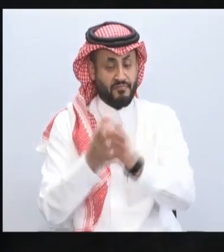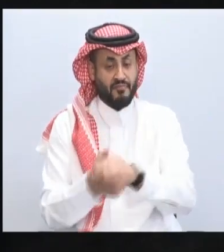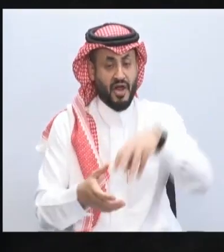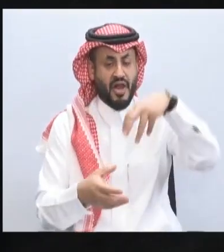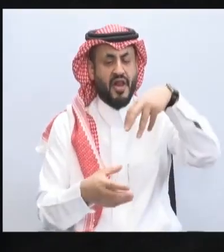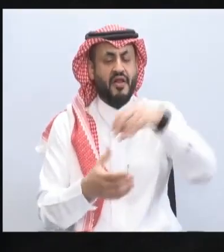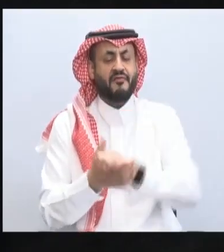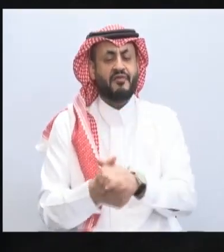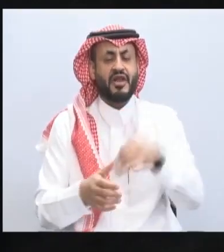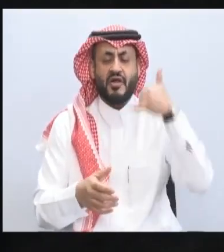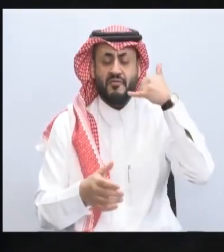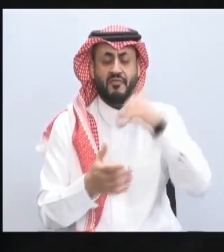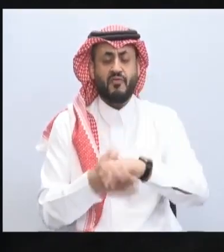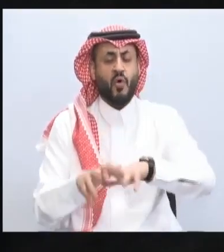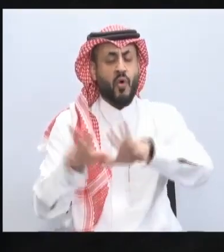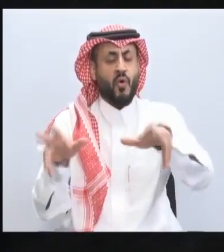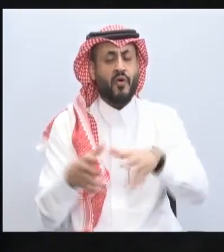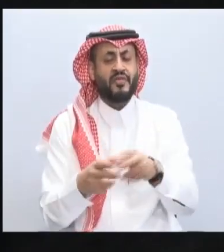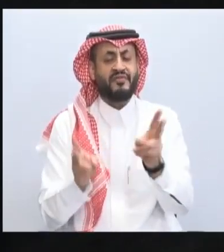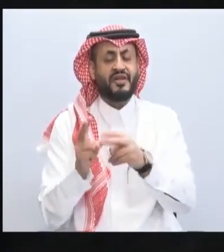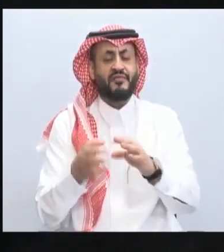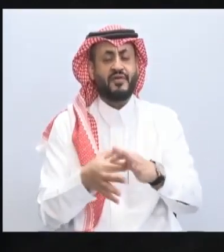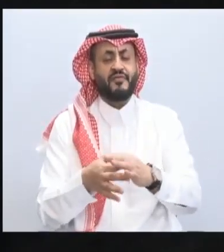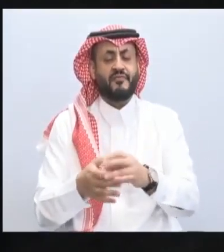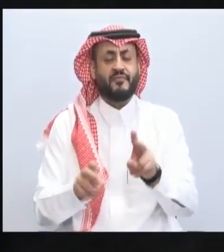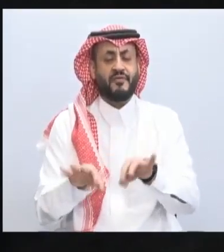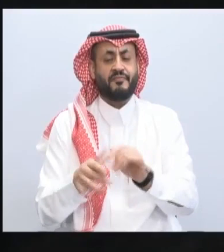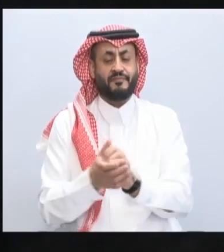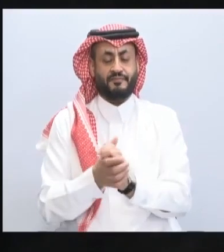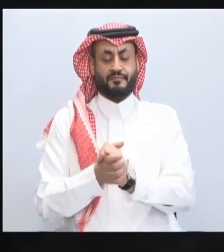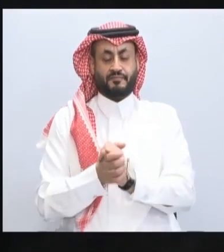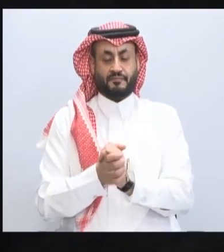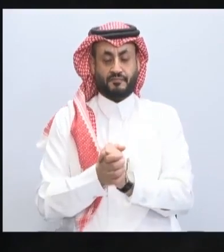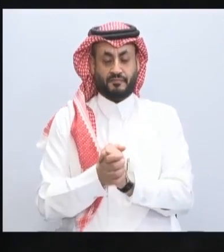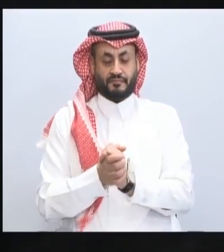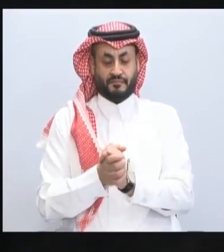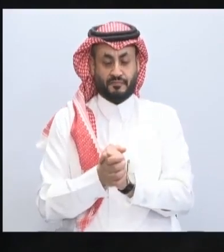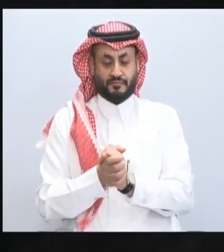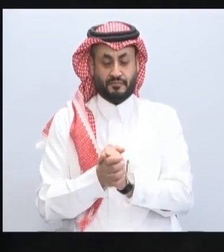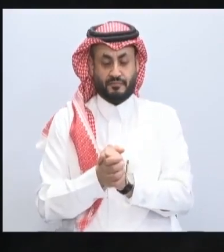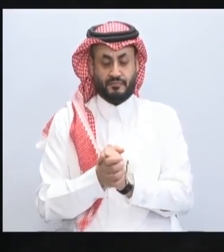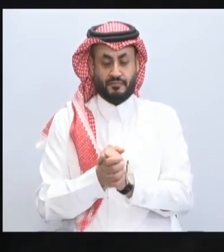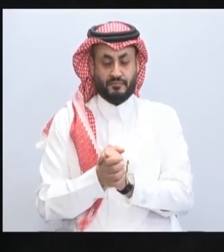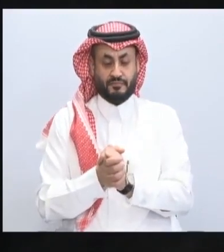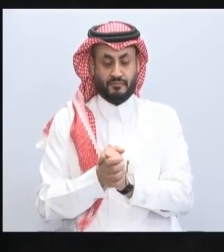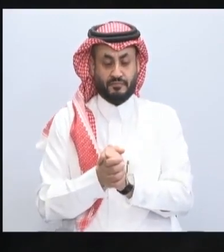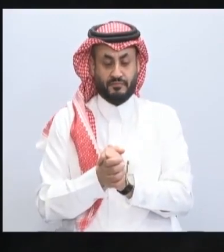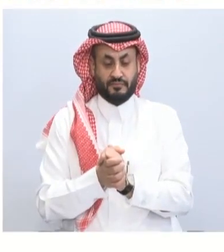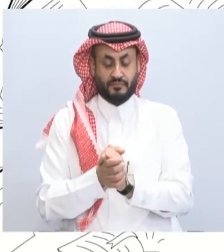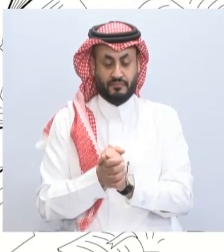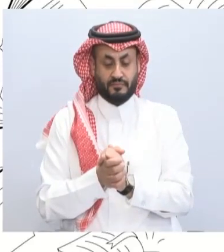media, different platforms, different ways or applications that we reach and communicate with people all around.